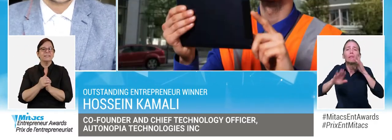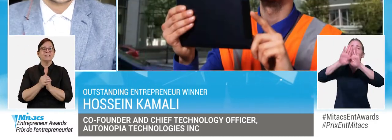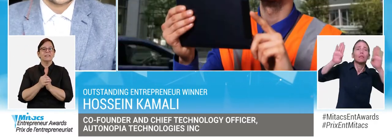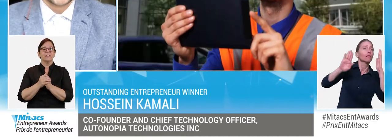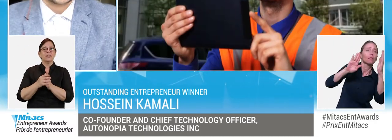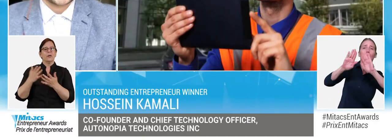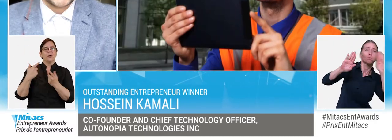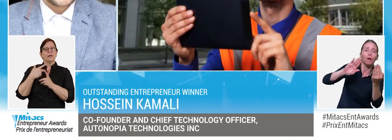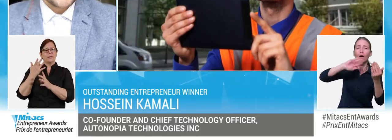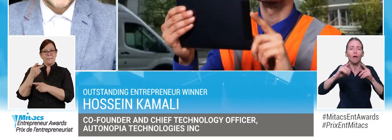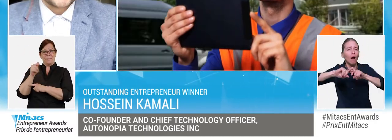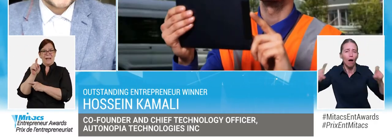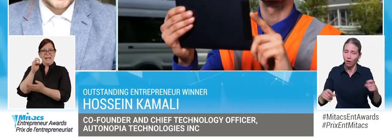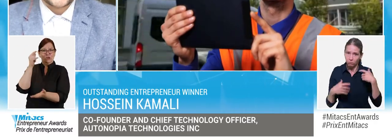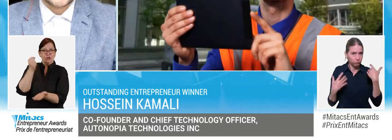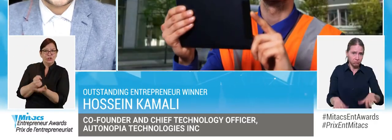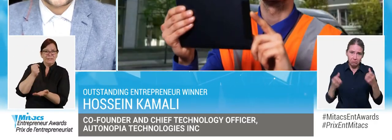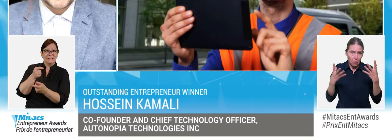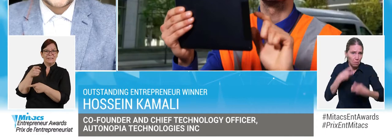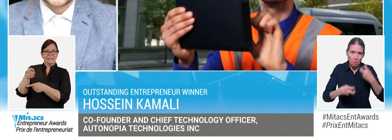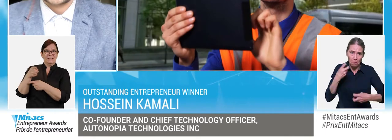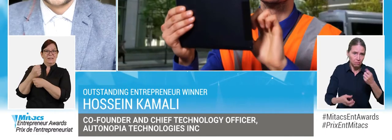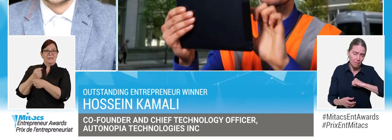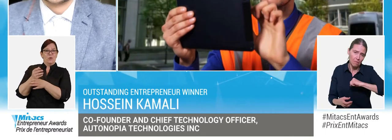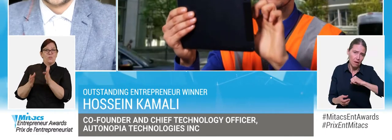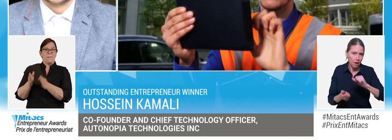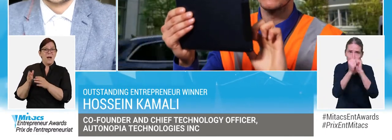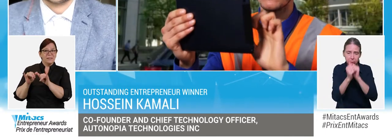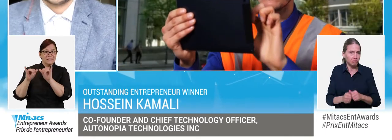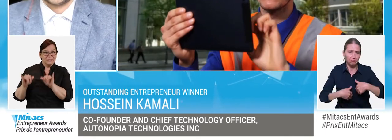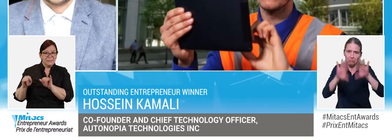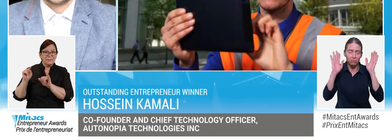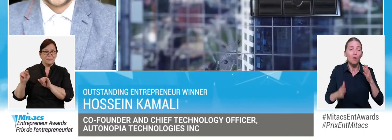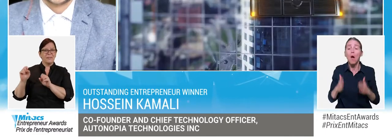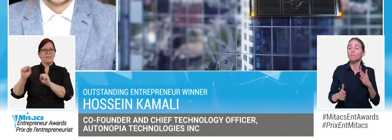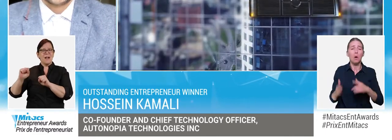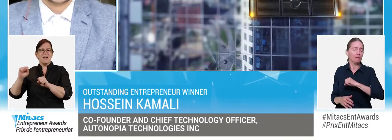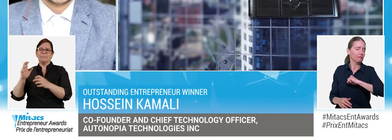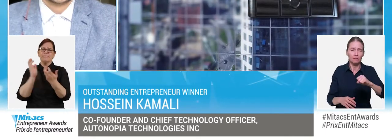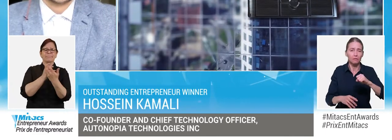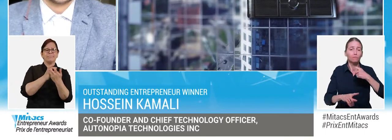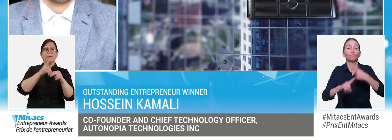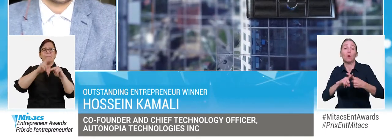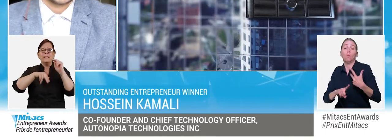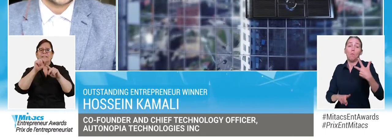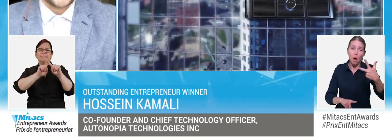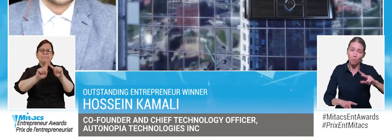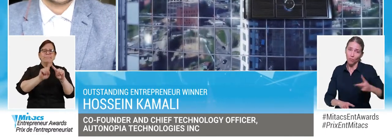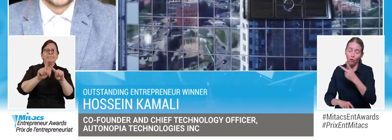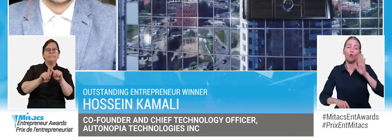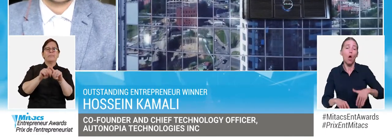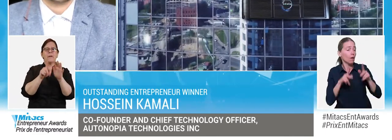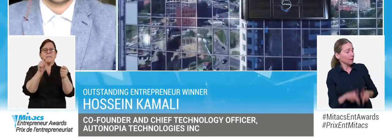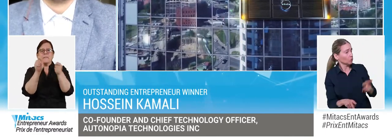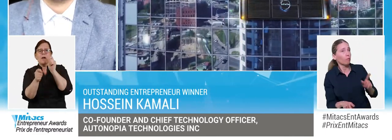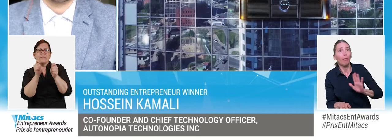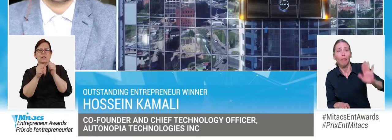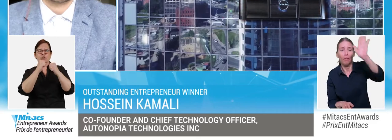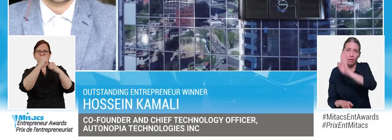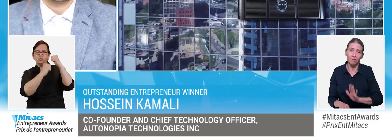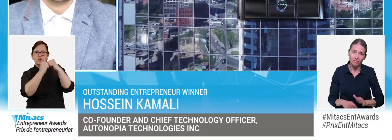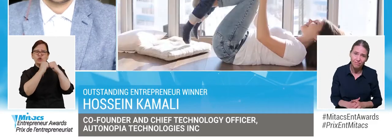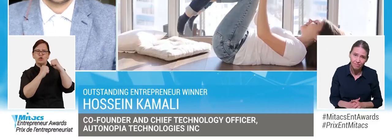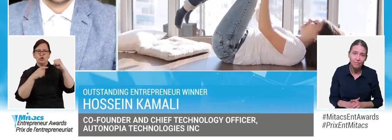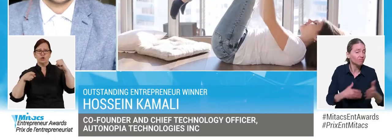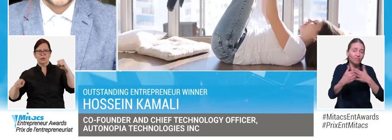and does not require any modifications to the existing structure. Our robot can clean 3 times faster than a